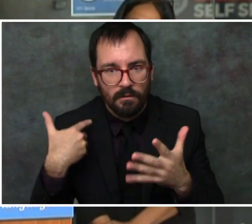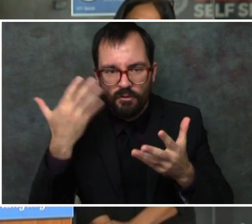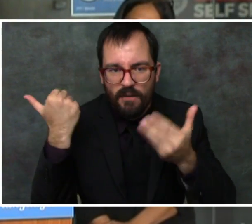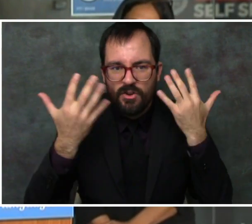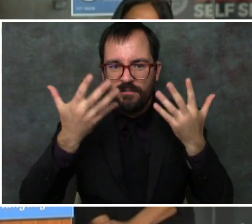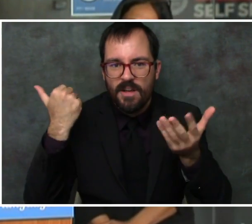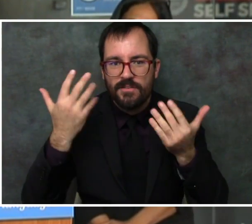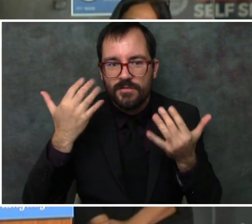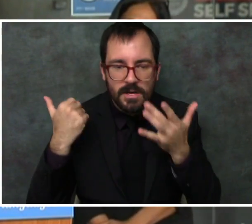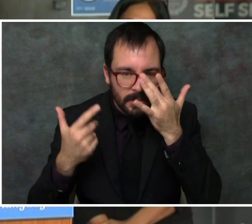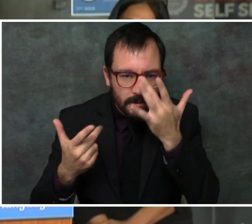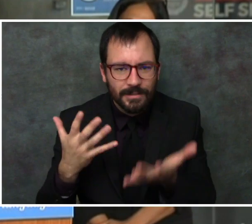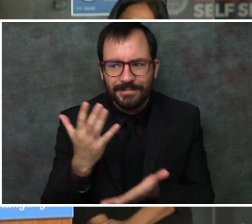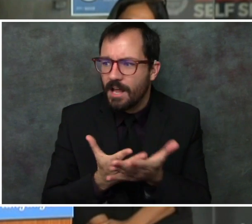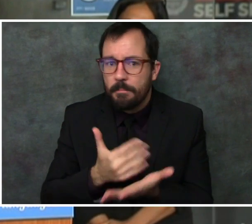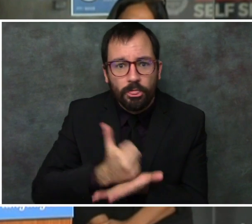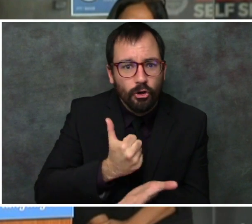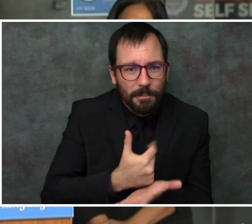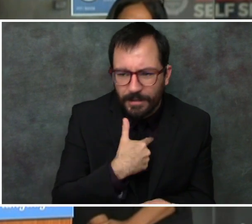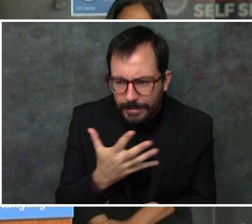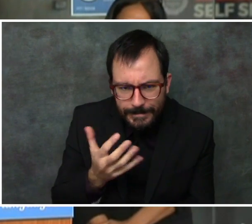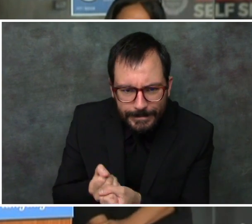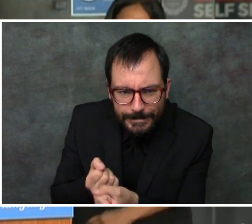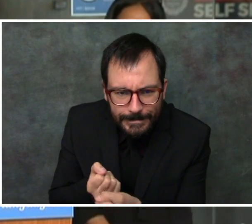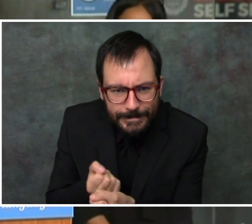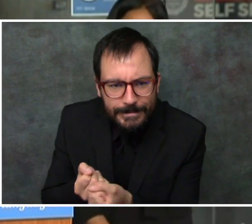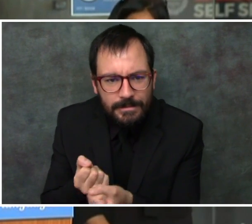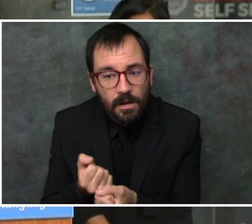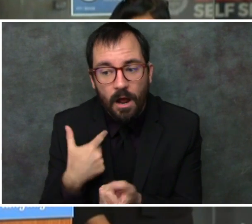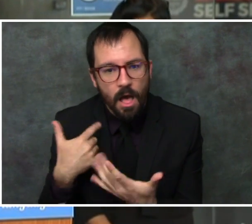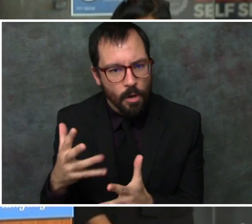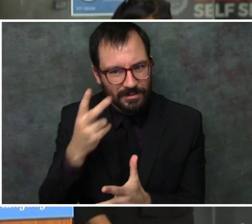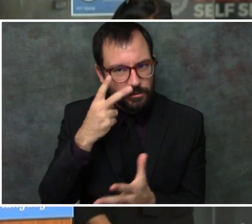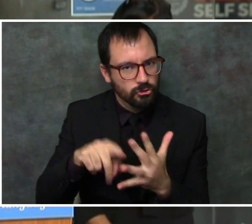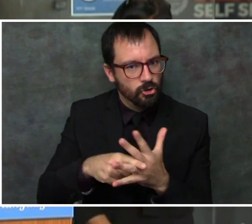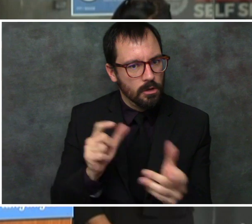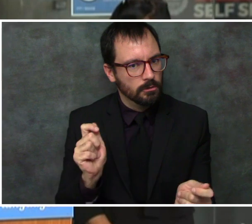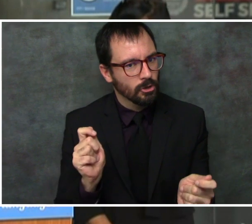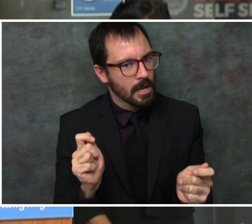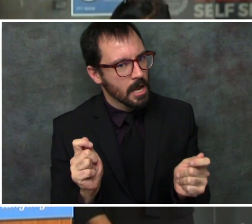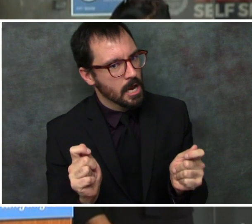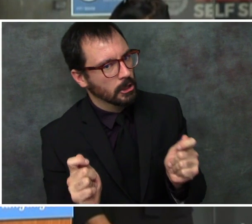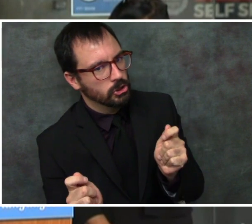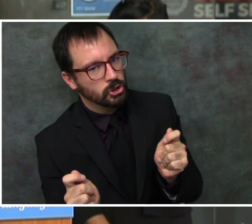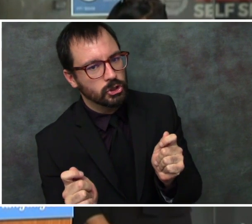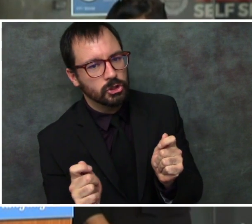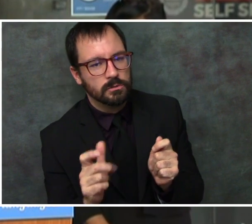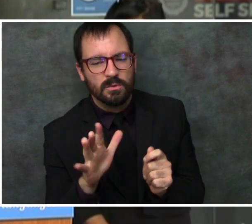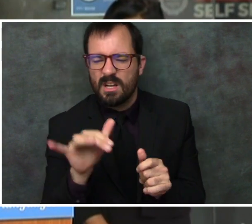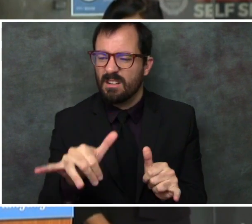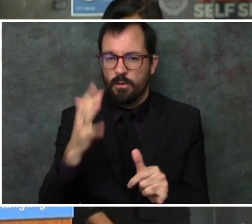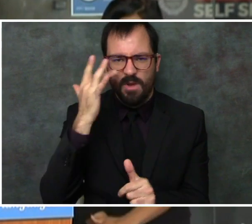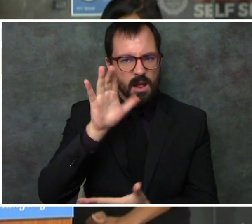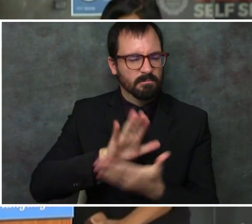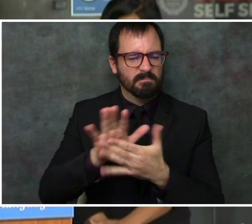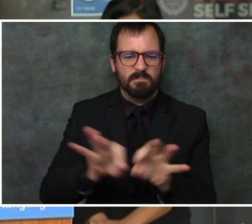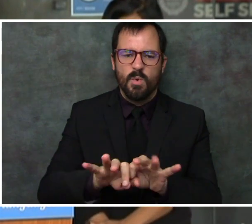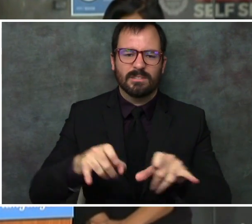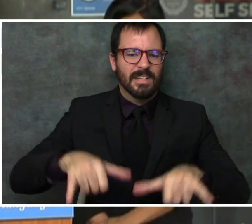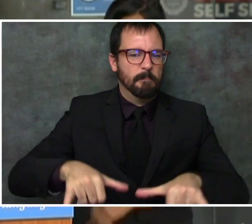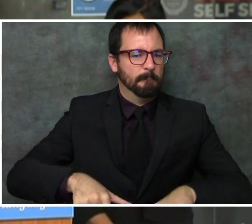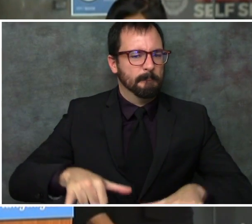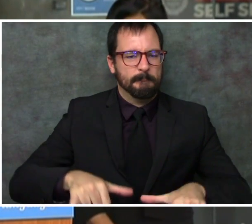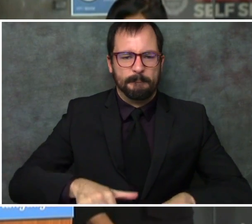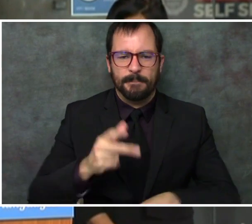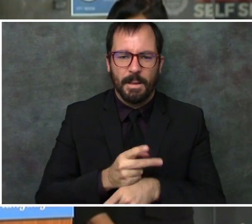that in-person services need to remain for our high-needs students that have disabilities and our other high-needs students that are English language